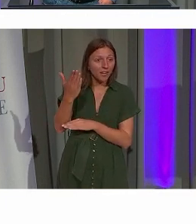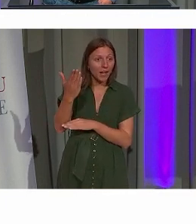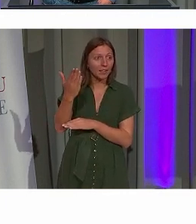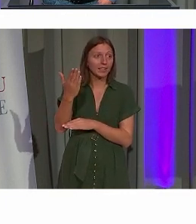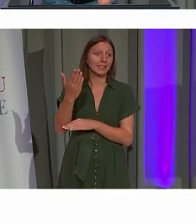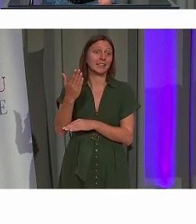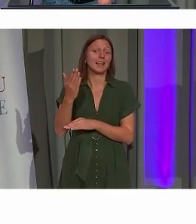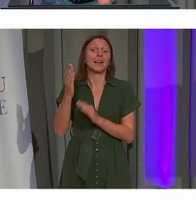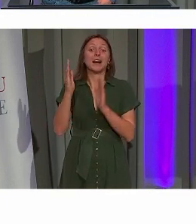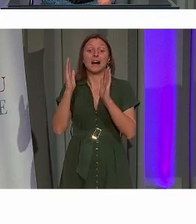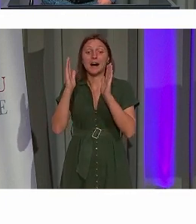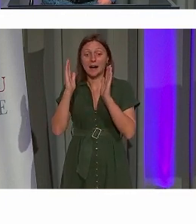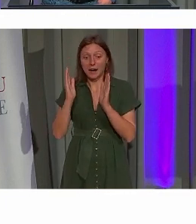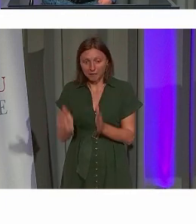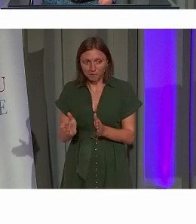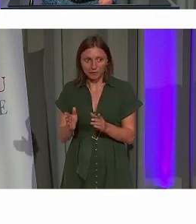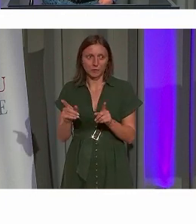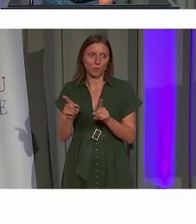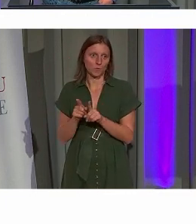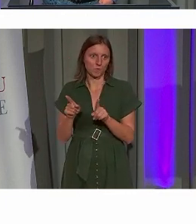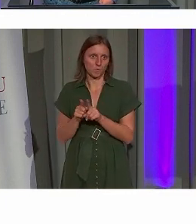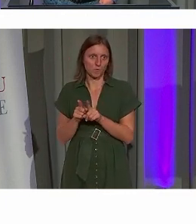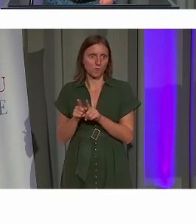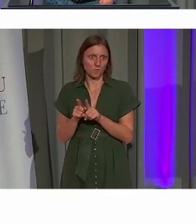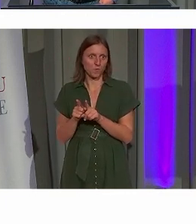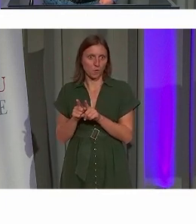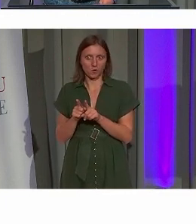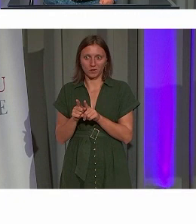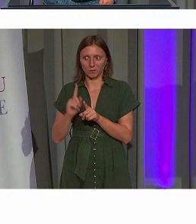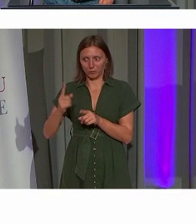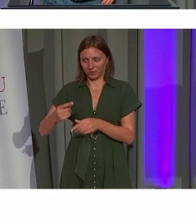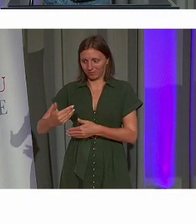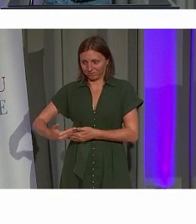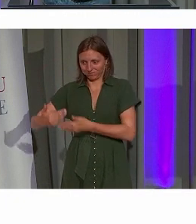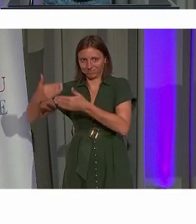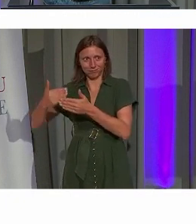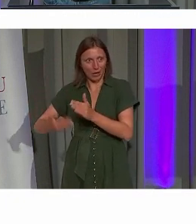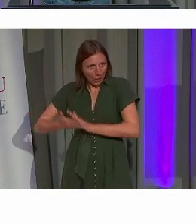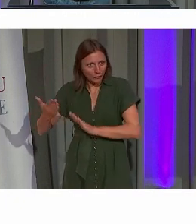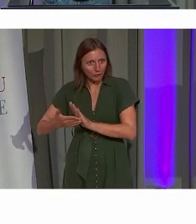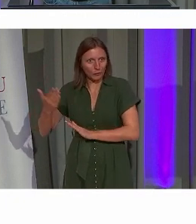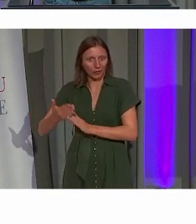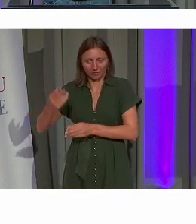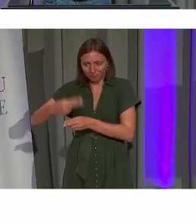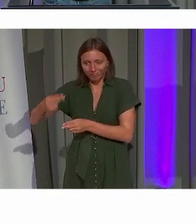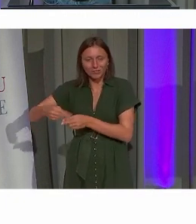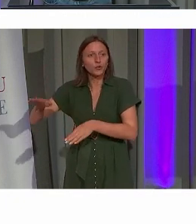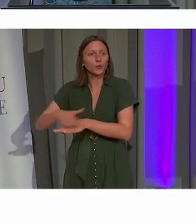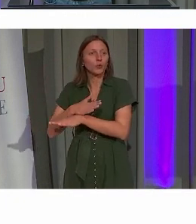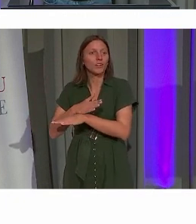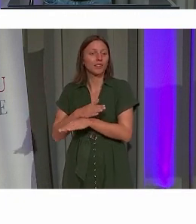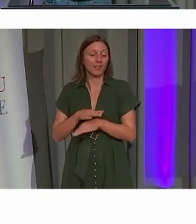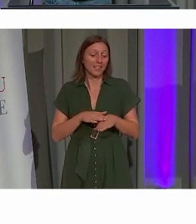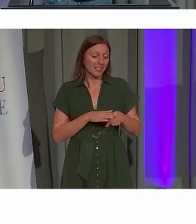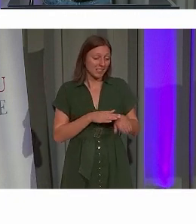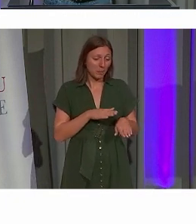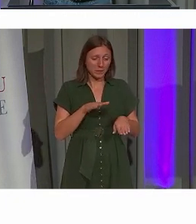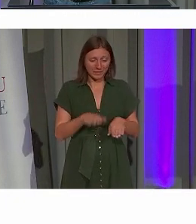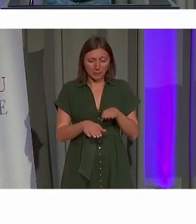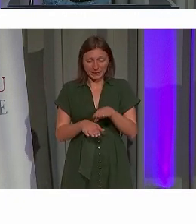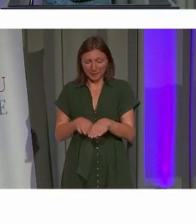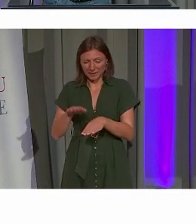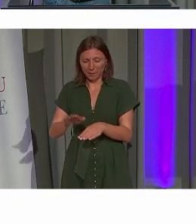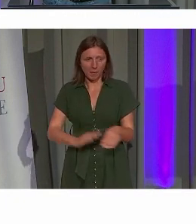stage of design and architectural steps, and then later we will continue with the